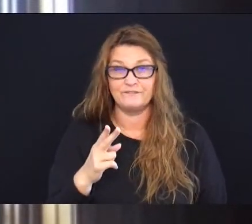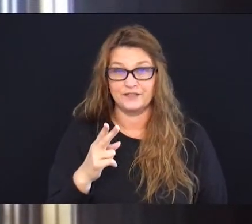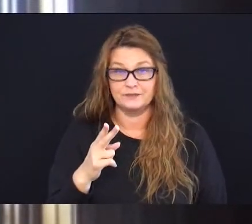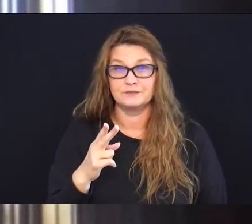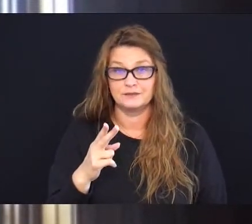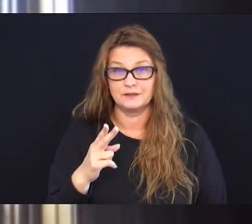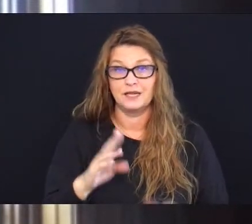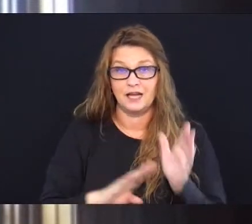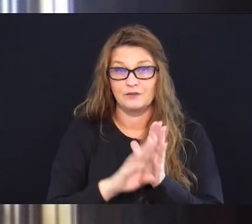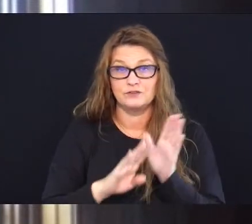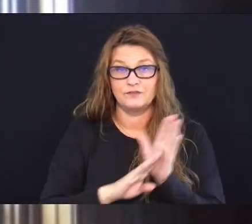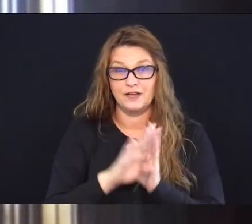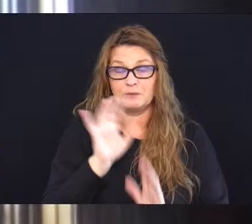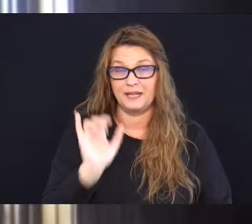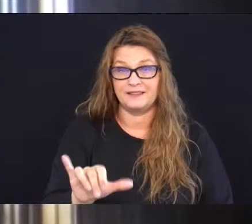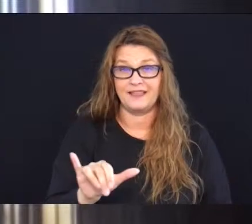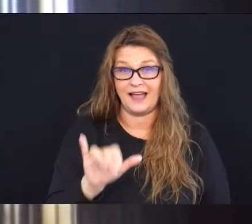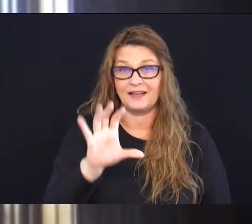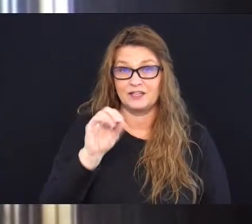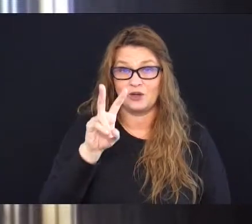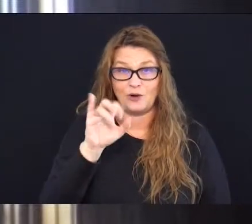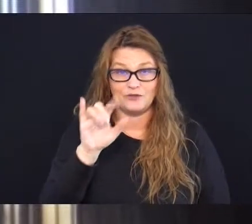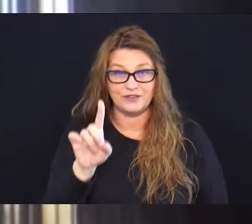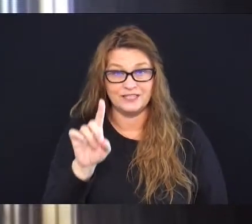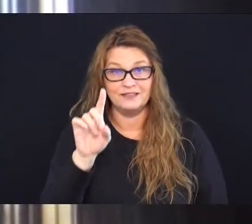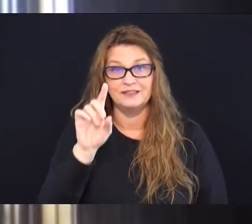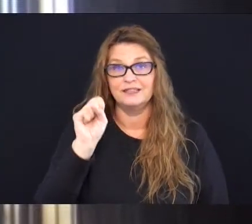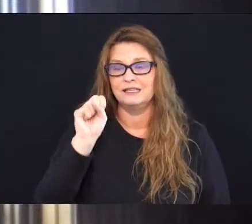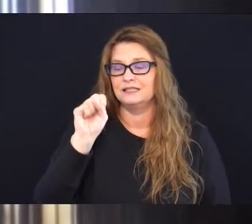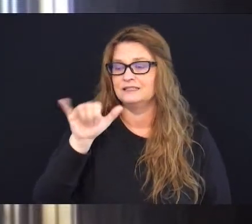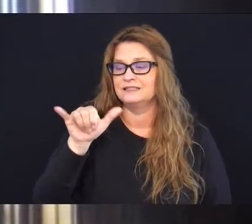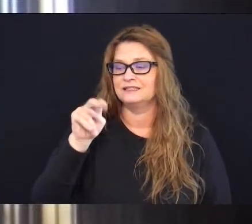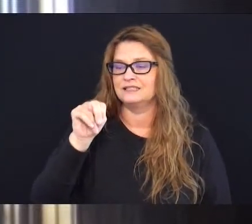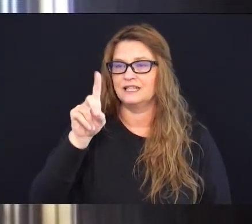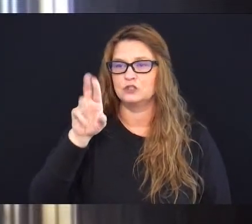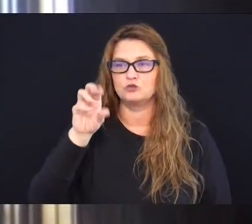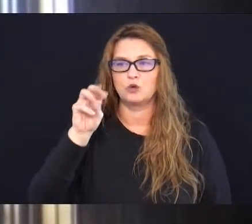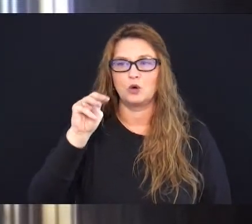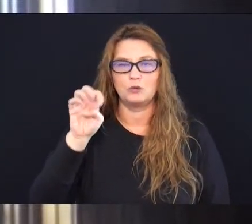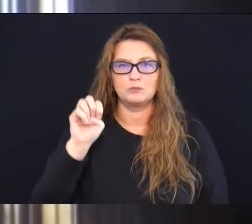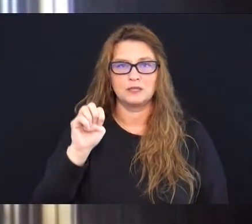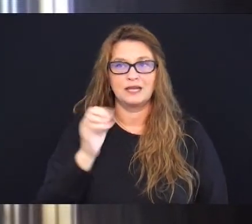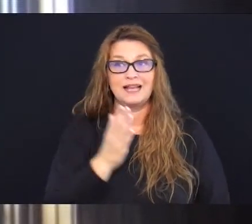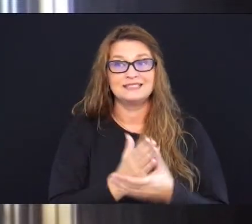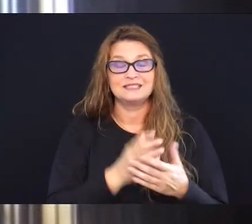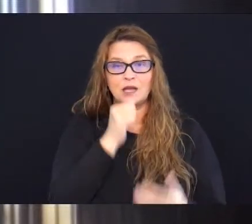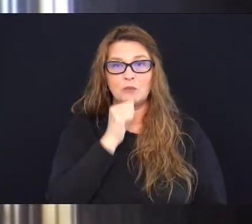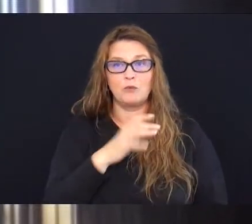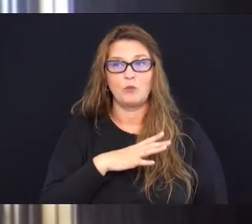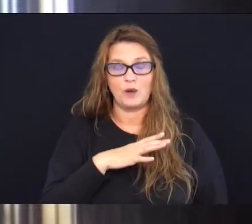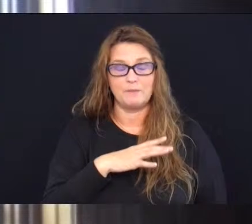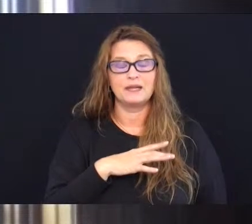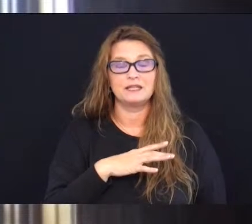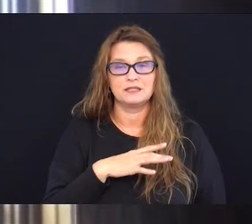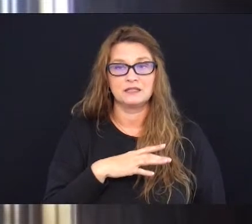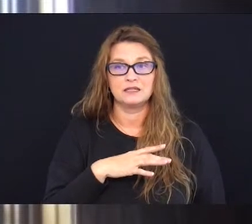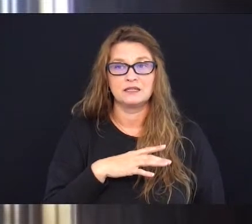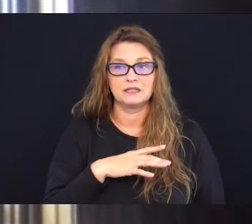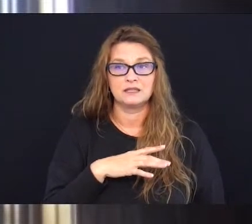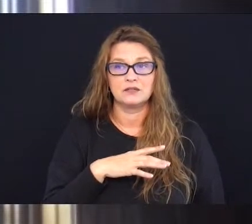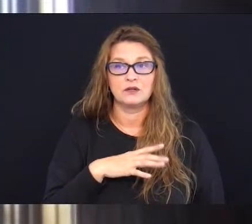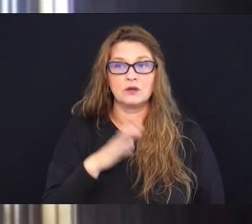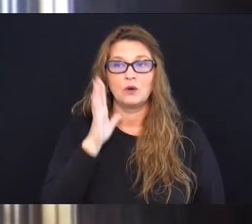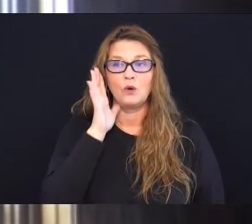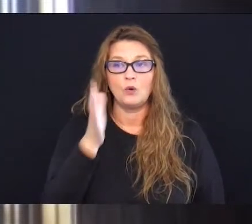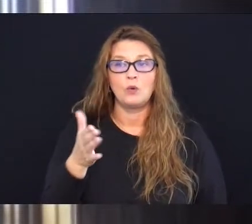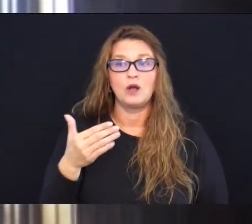the long COVID syndrome. And we know today that women may be a bit more likely than men. People